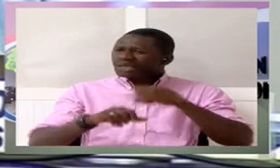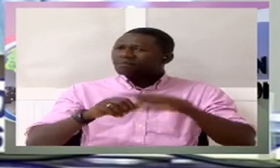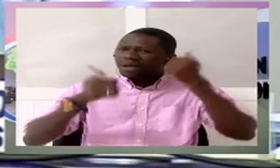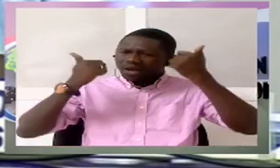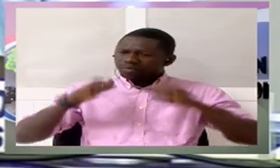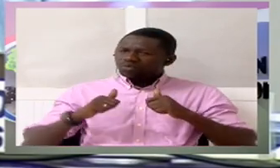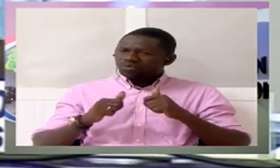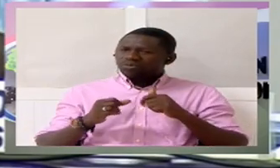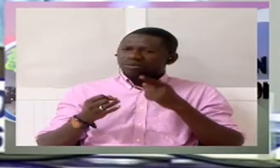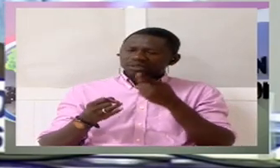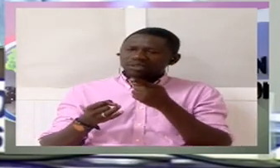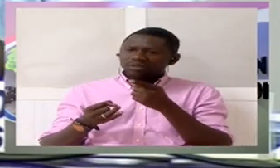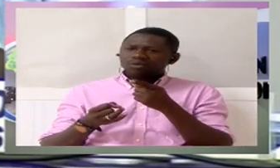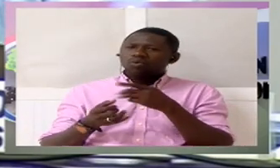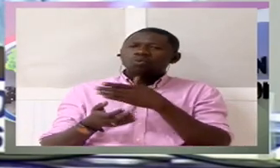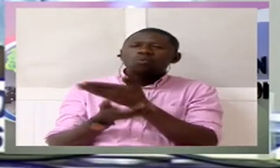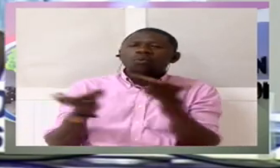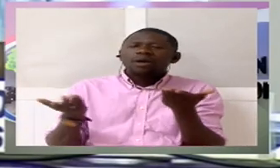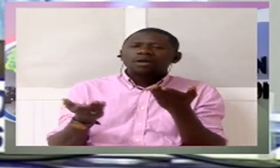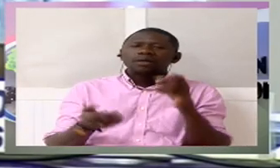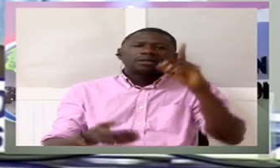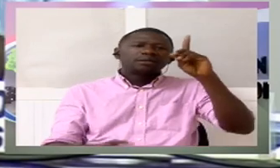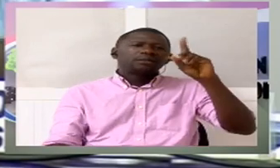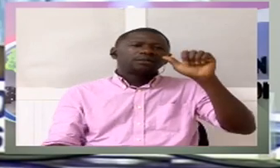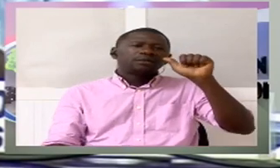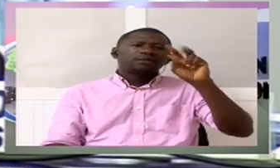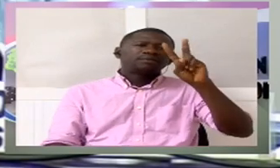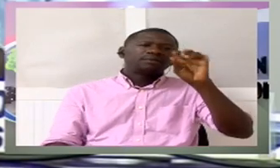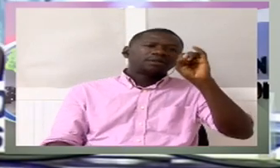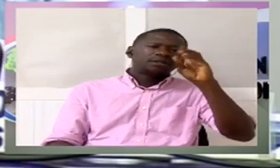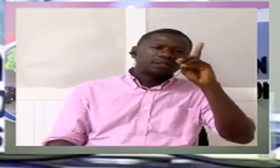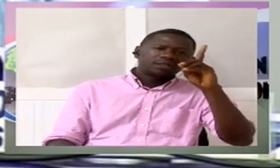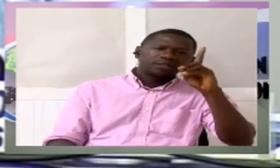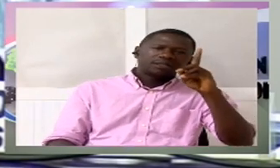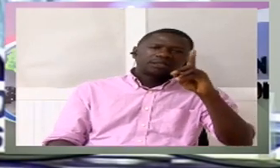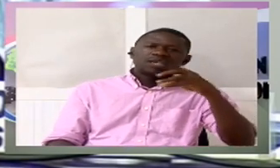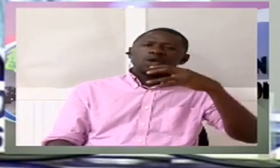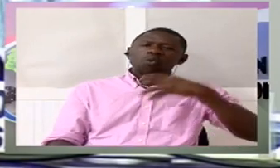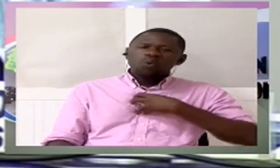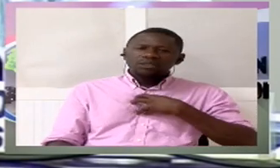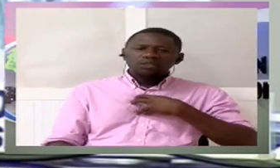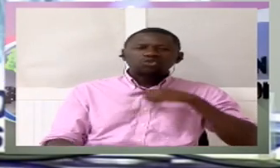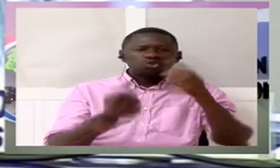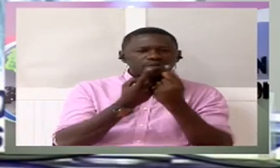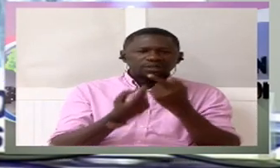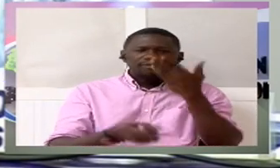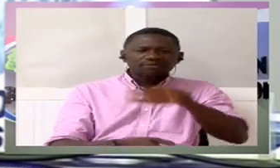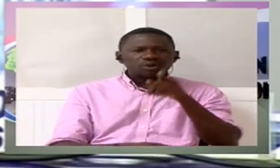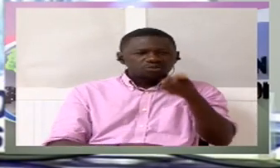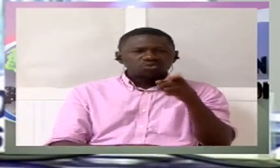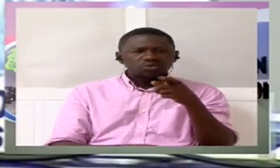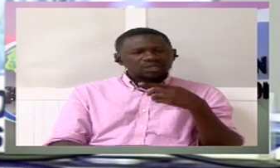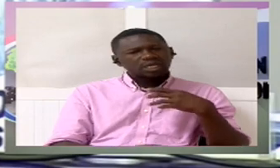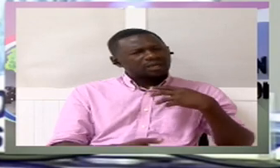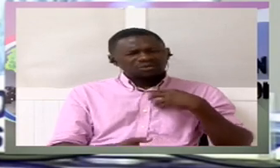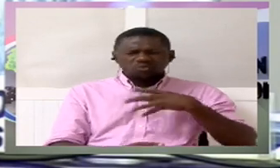kan where David Koli requested for something specific. For David Koli fangose nyin kanin